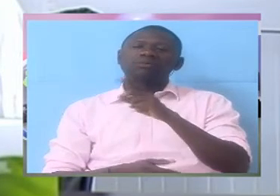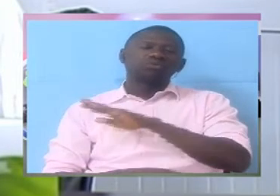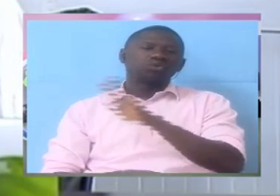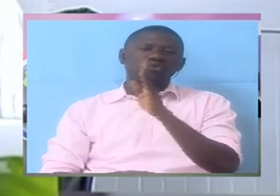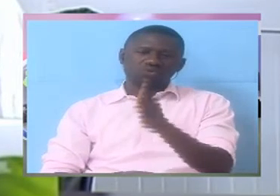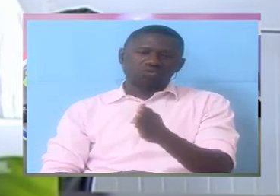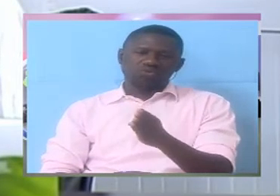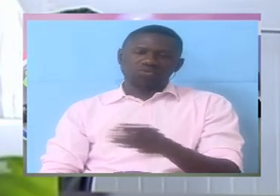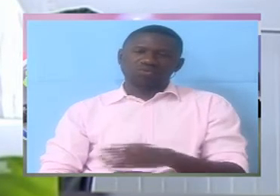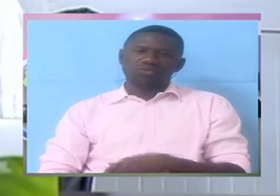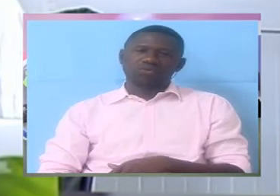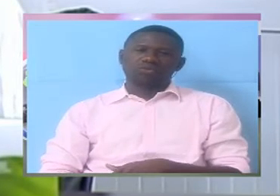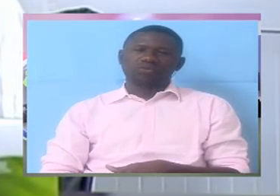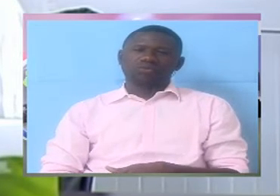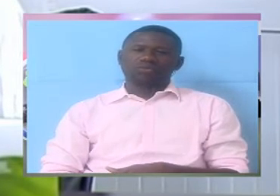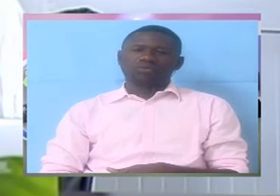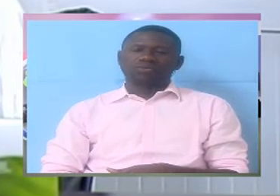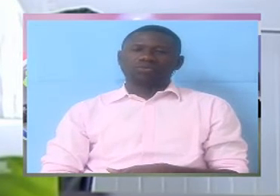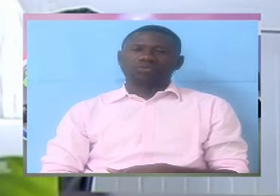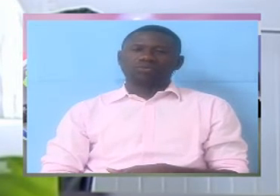You agree?